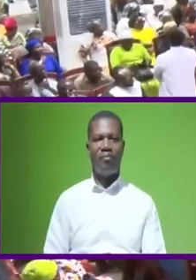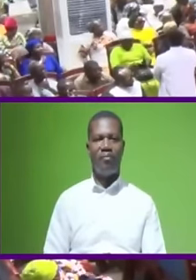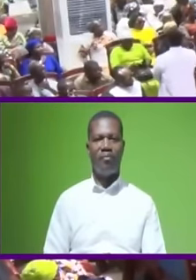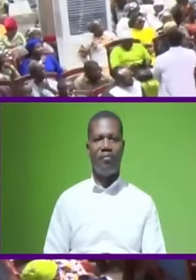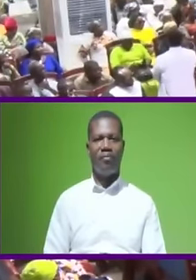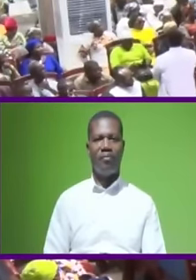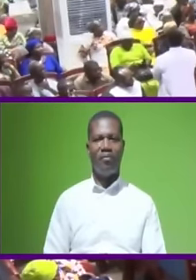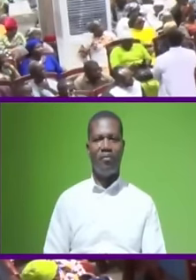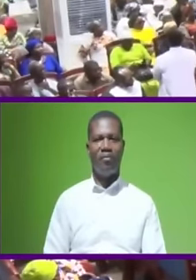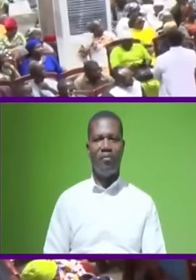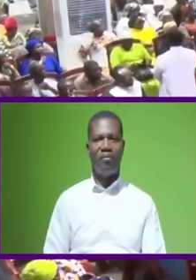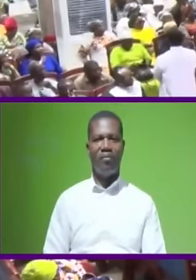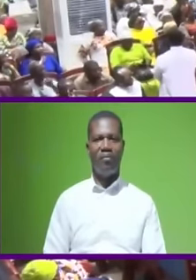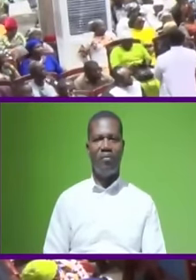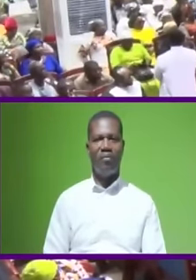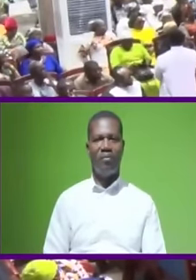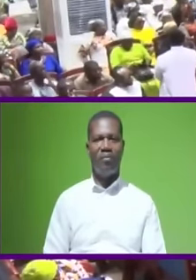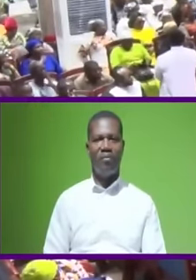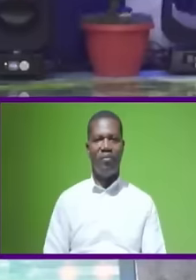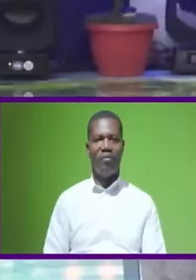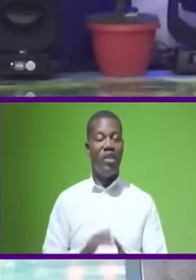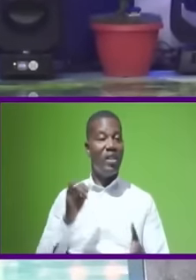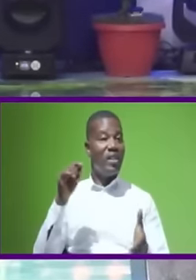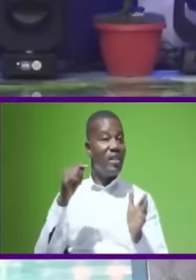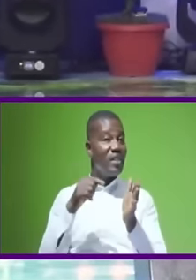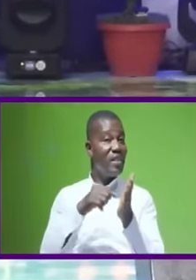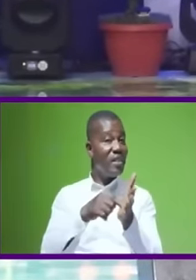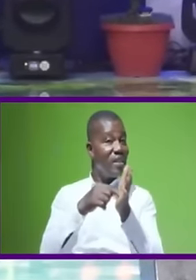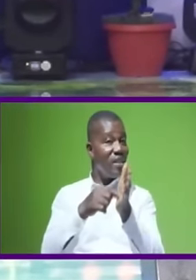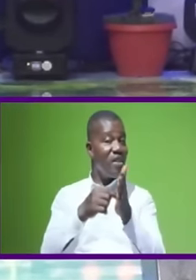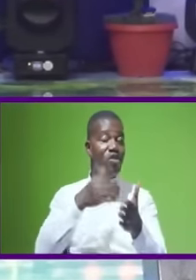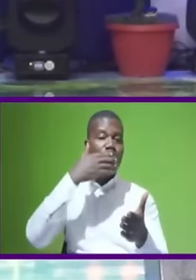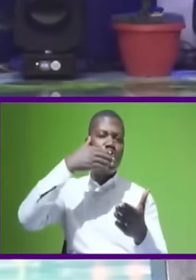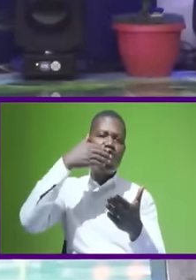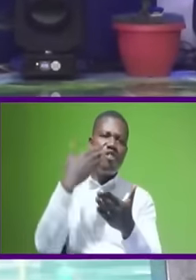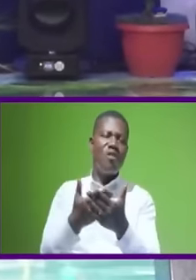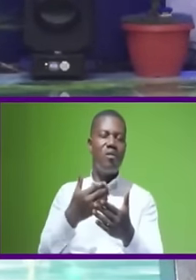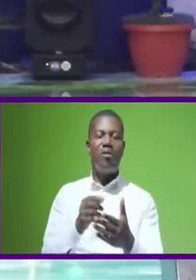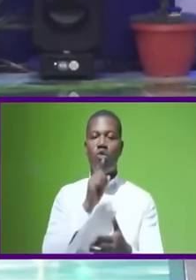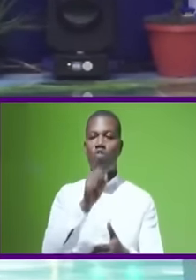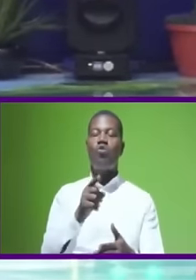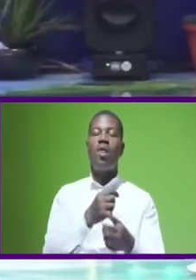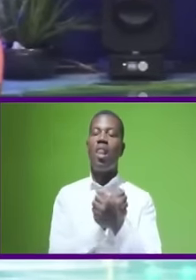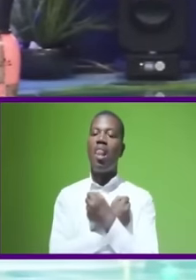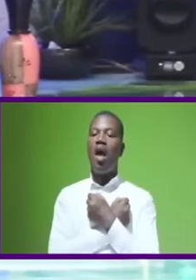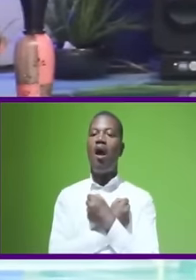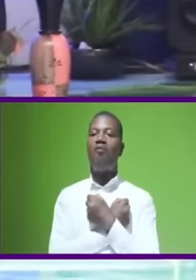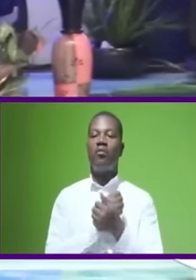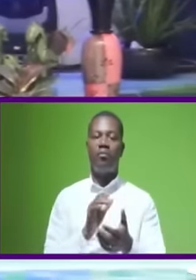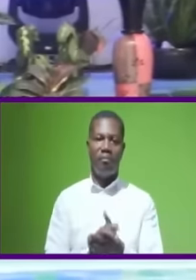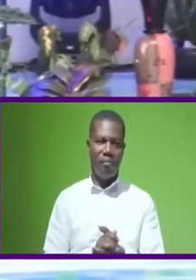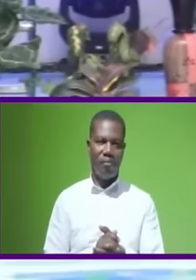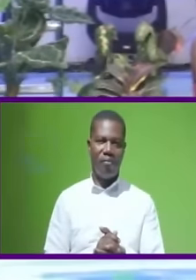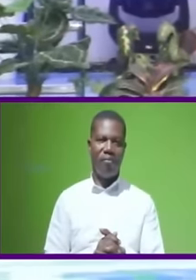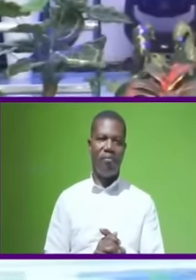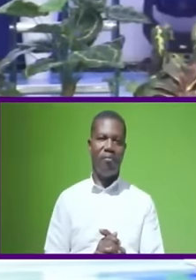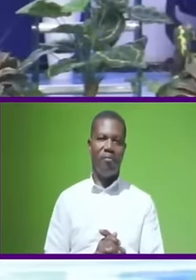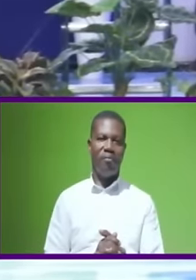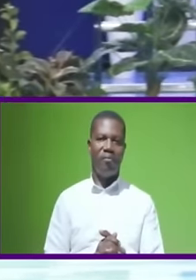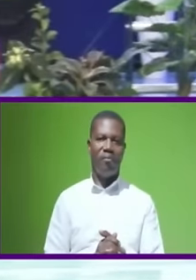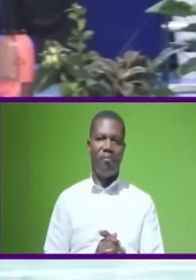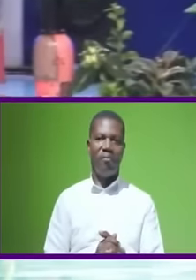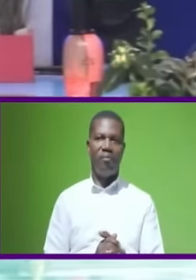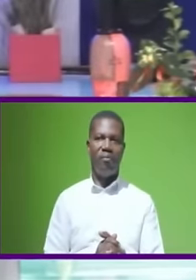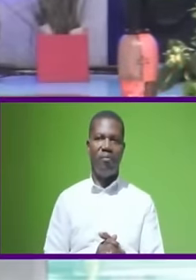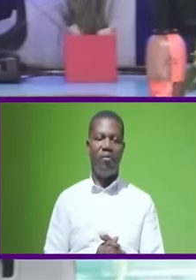was given to her. And this is true love, or the agape love.